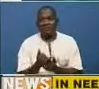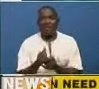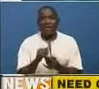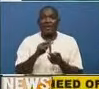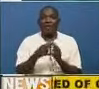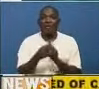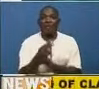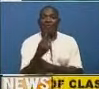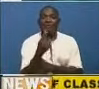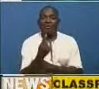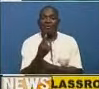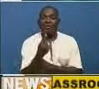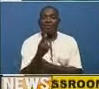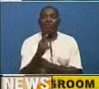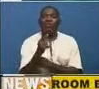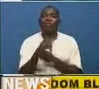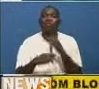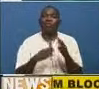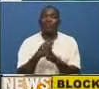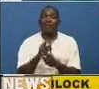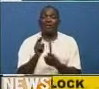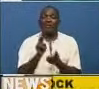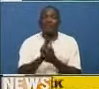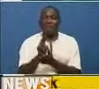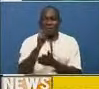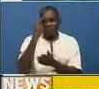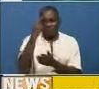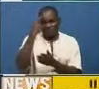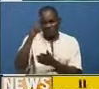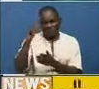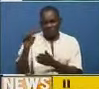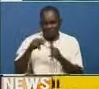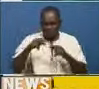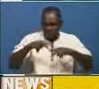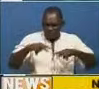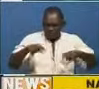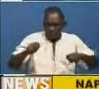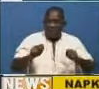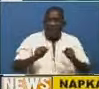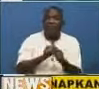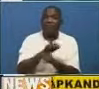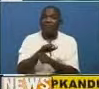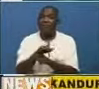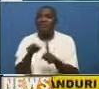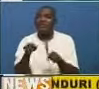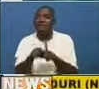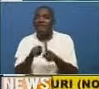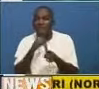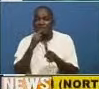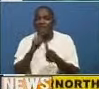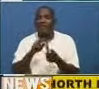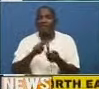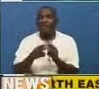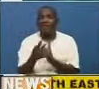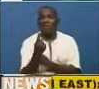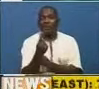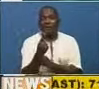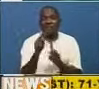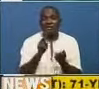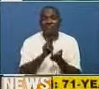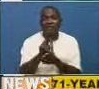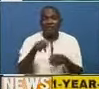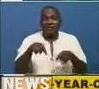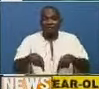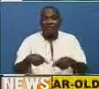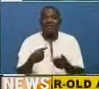ranked among global universities for their research influence. It has also been ranked the #1